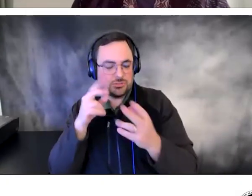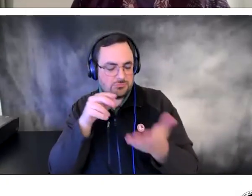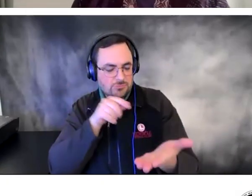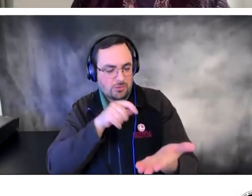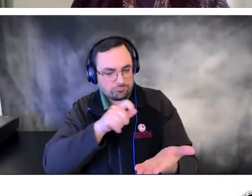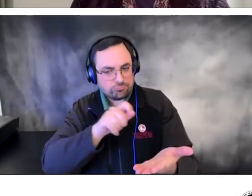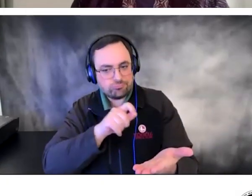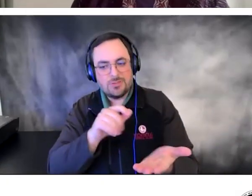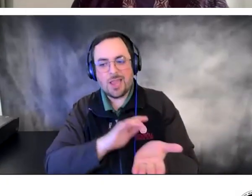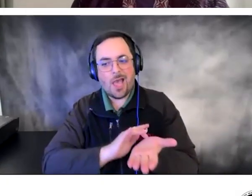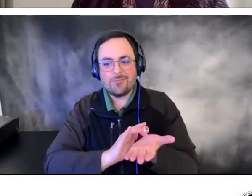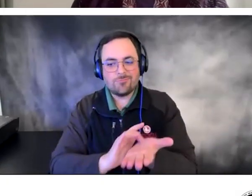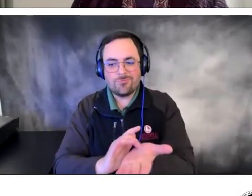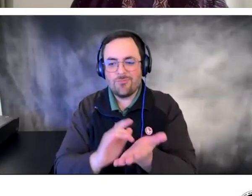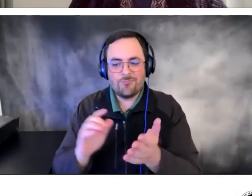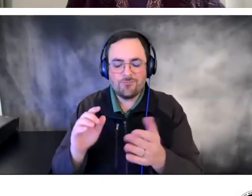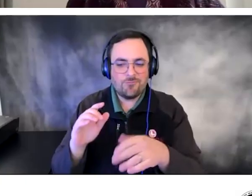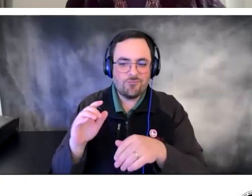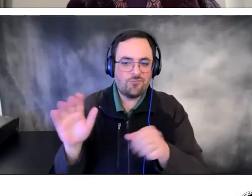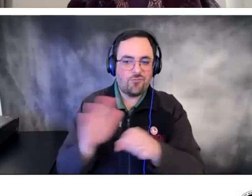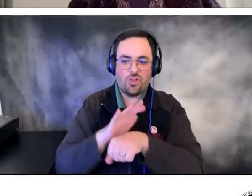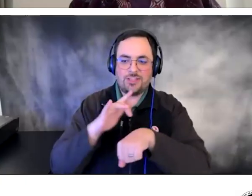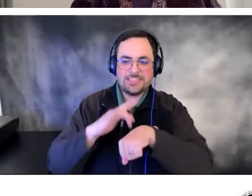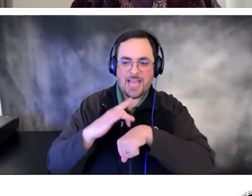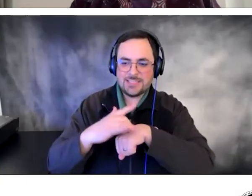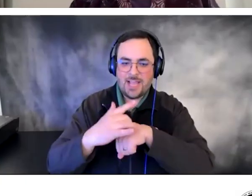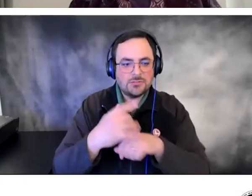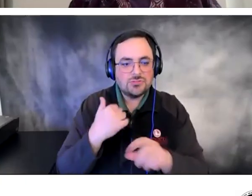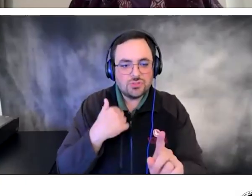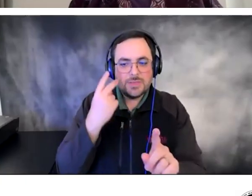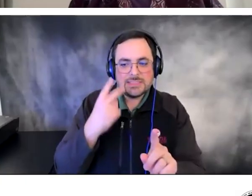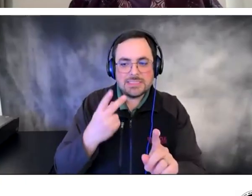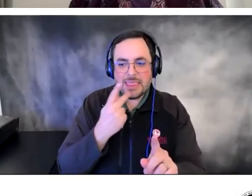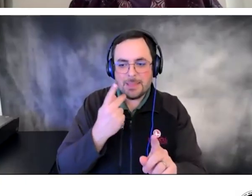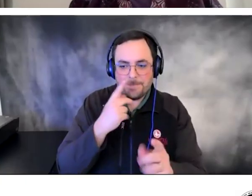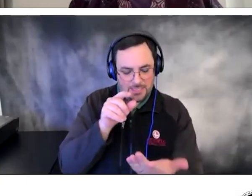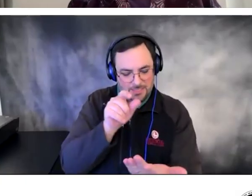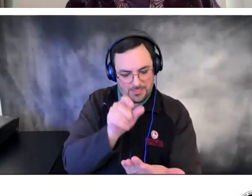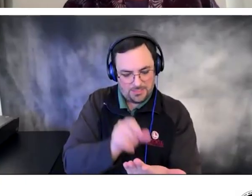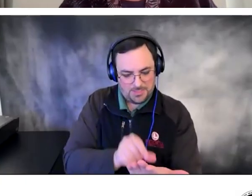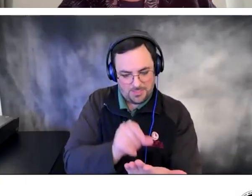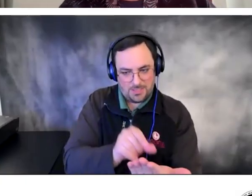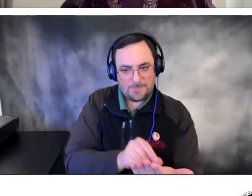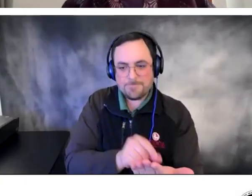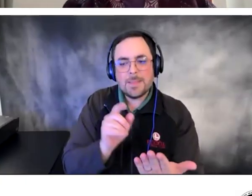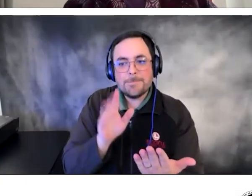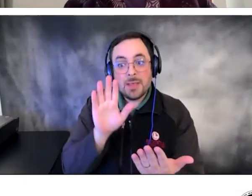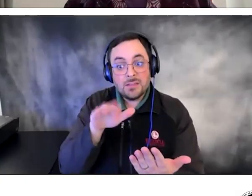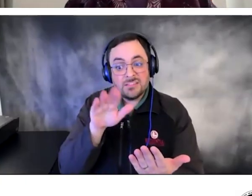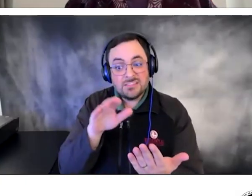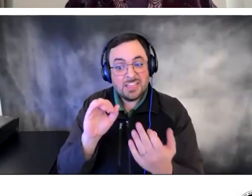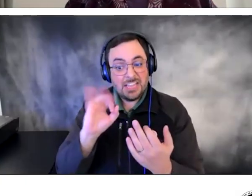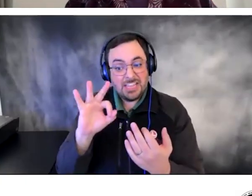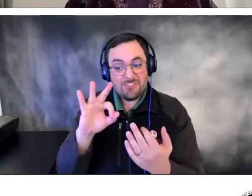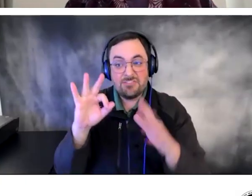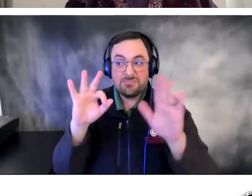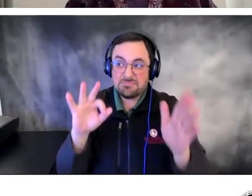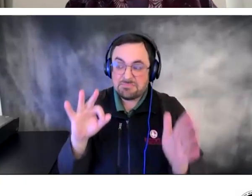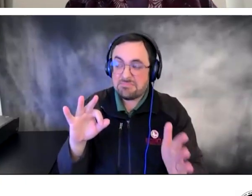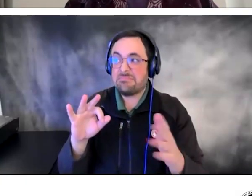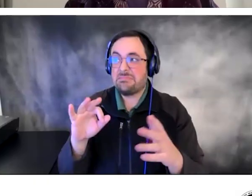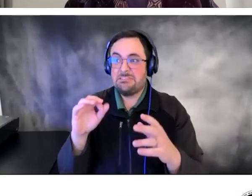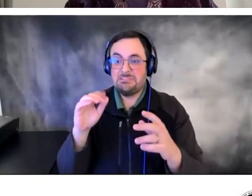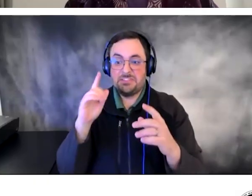being primarily a tactile learner. So for her, she's going to see that pink candle. So it's not of great importance. But if she were a